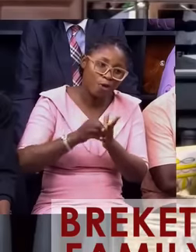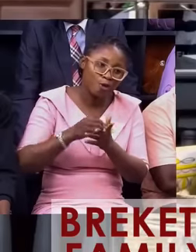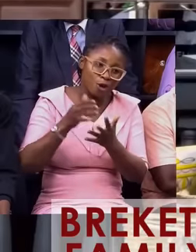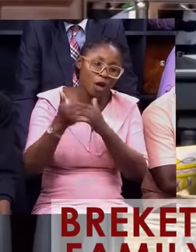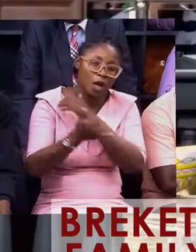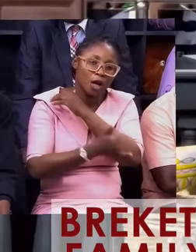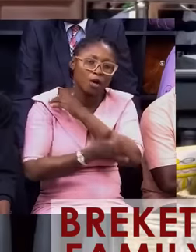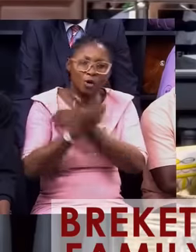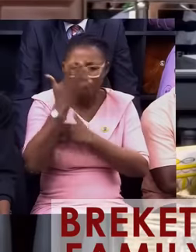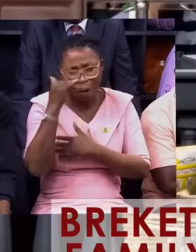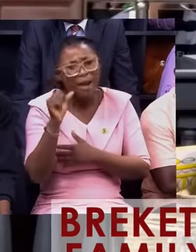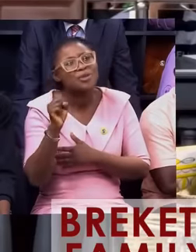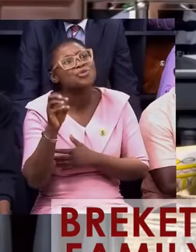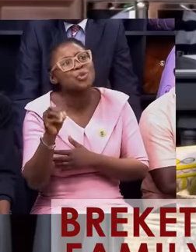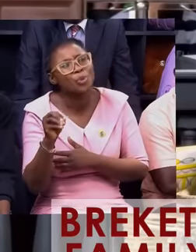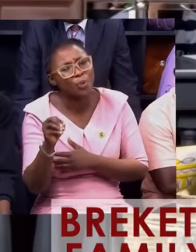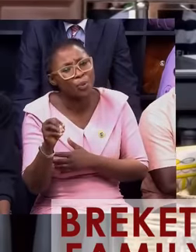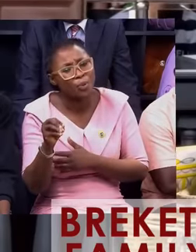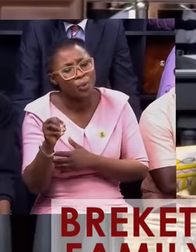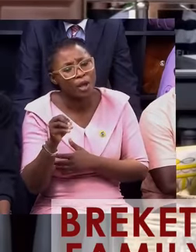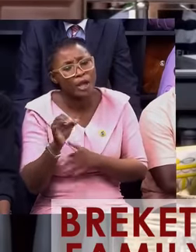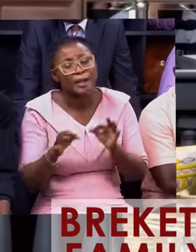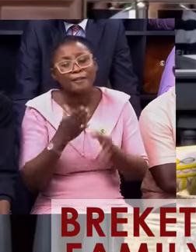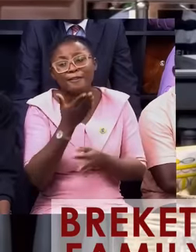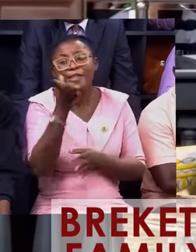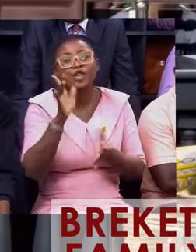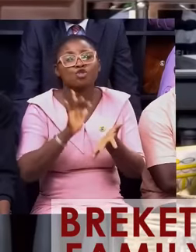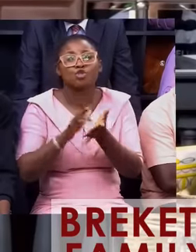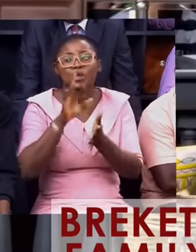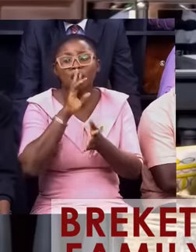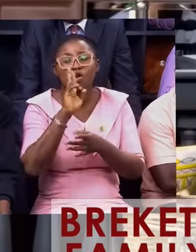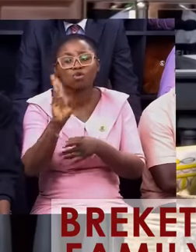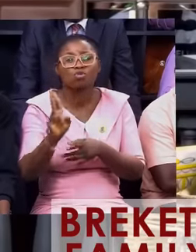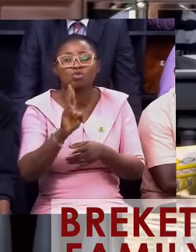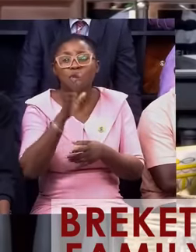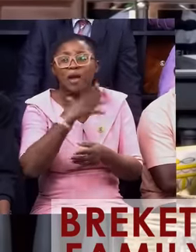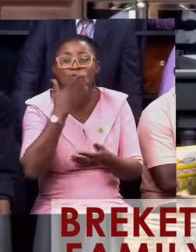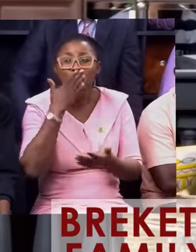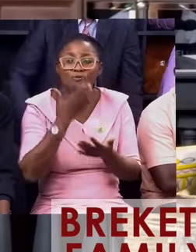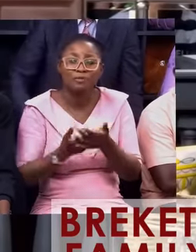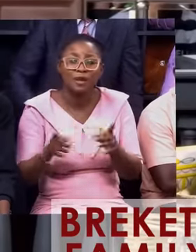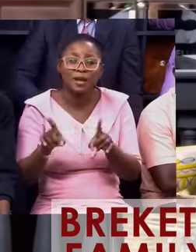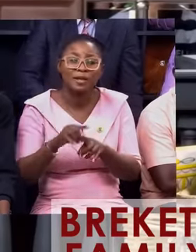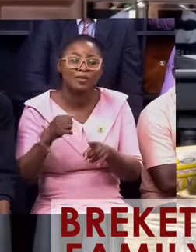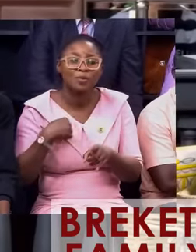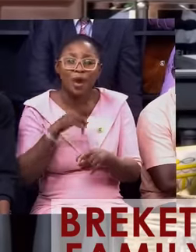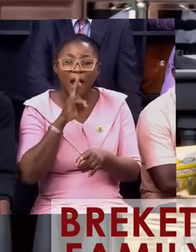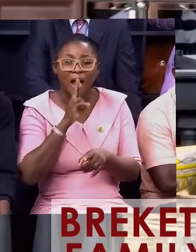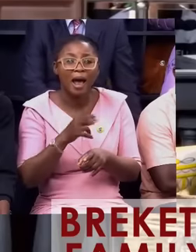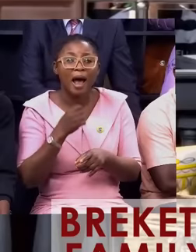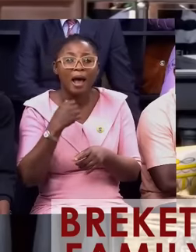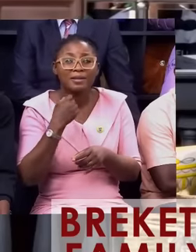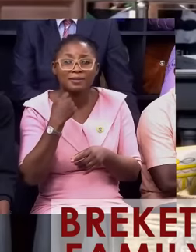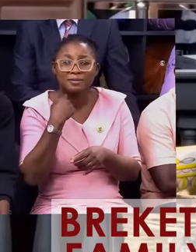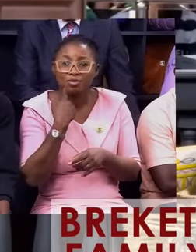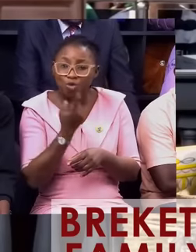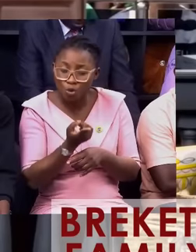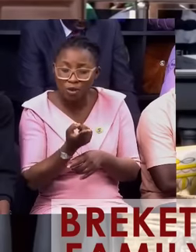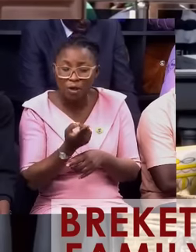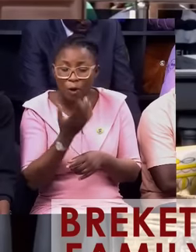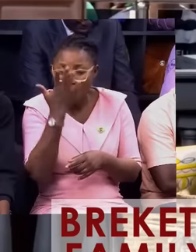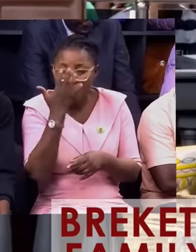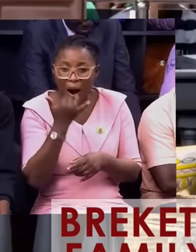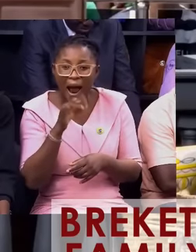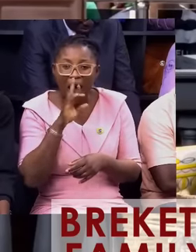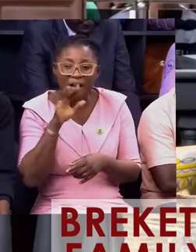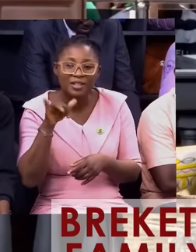country why is it so and if if these drugs are useful and good as we are we are made to understand why are